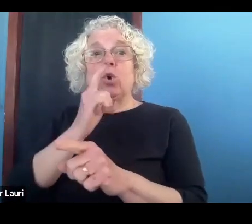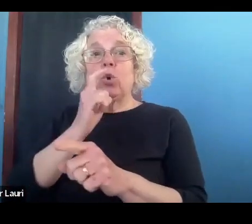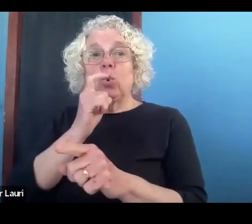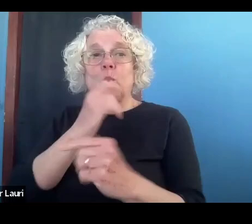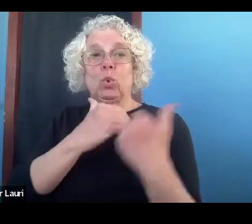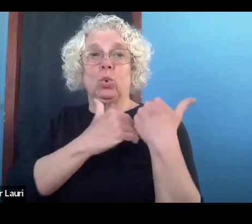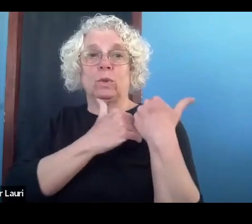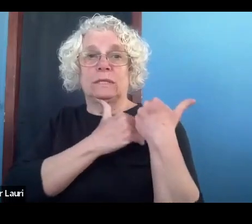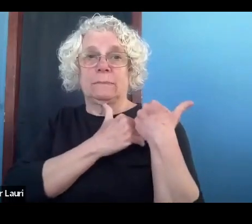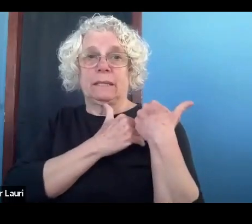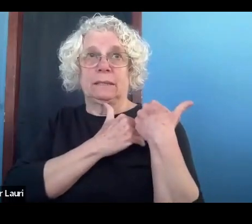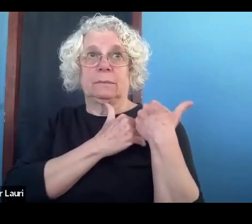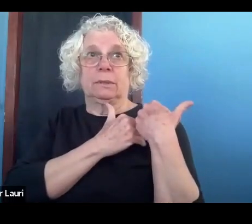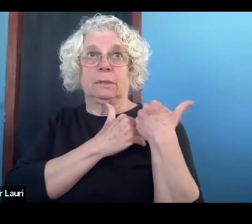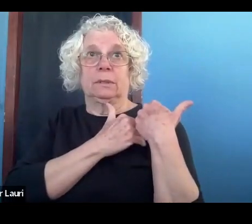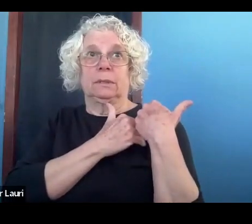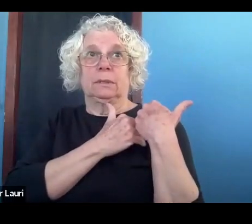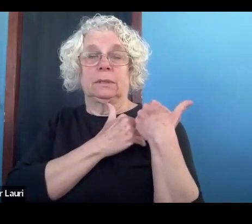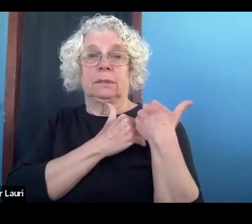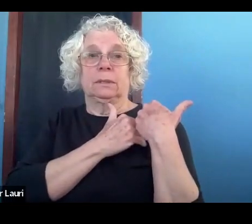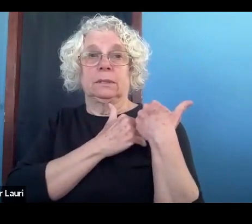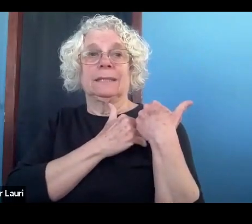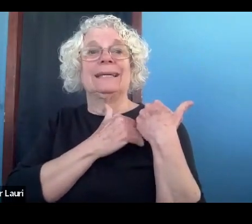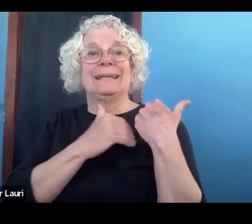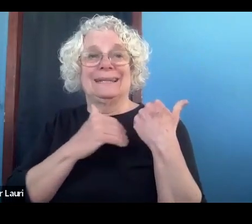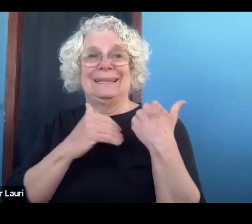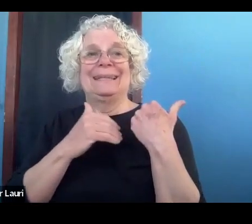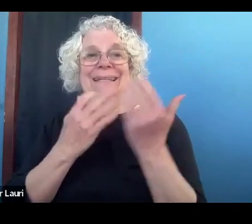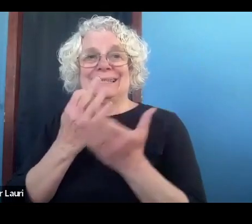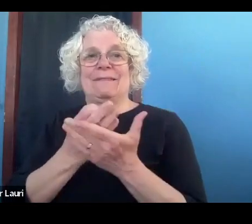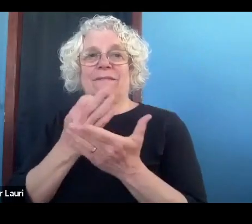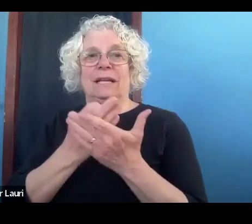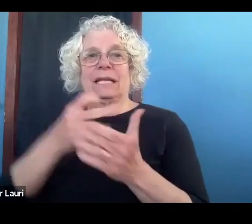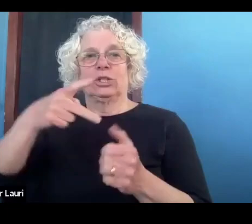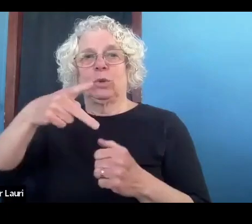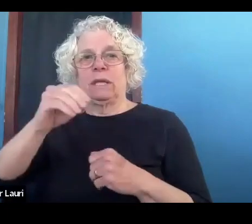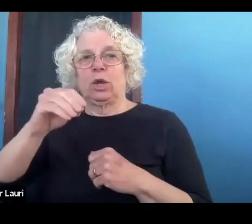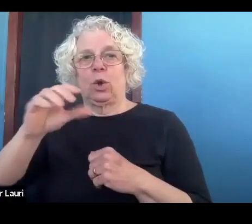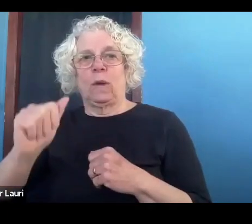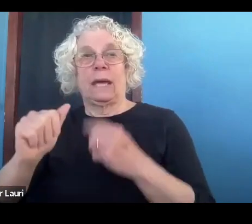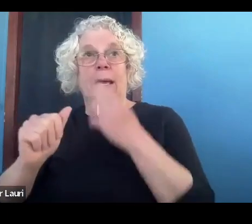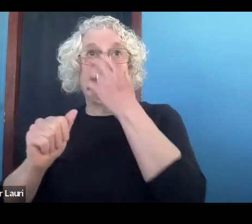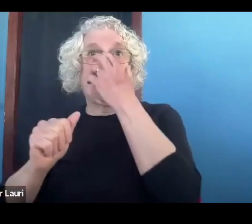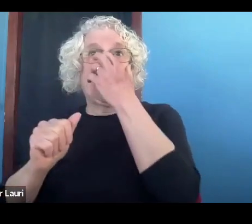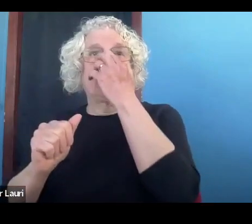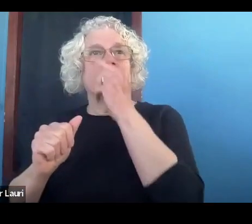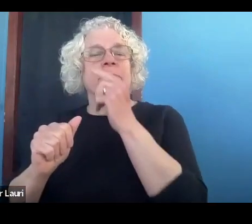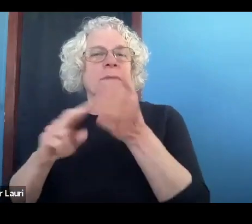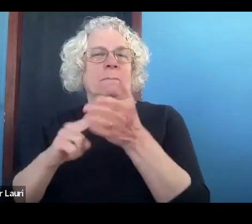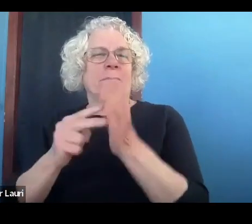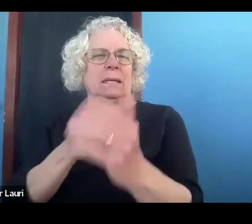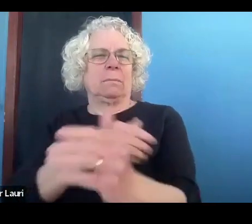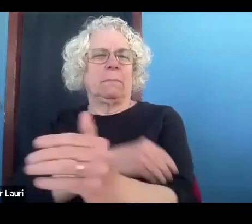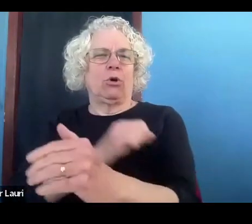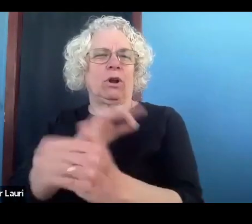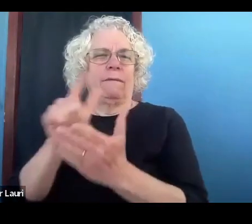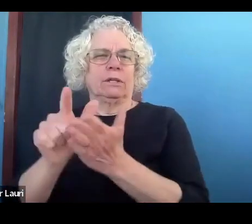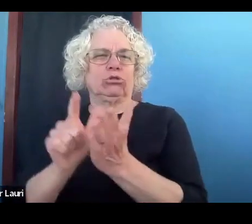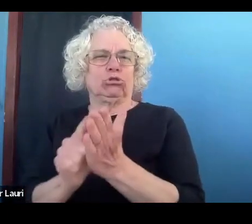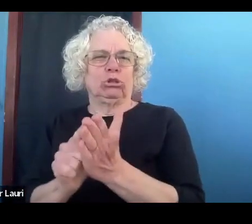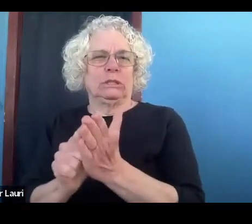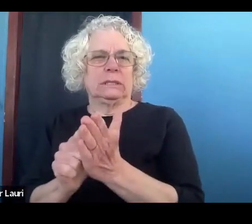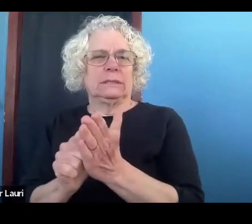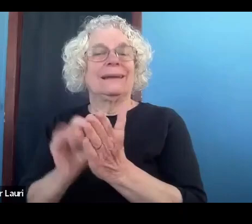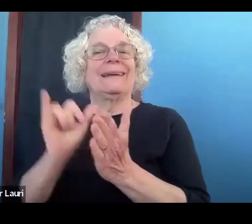responsible you're gonna put in charge will be your financial POA. So a financial power of attorney is a legal